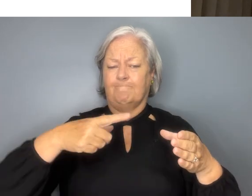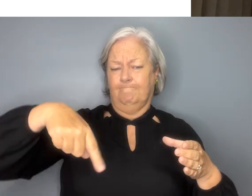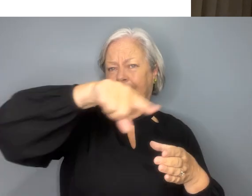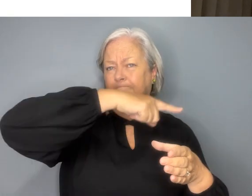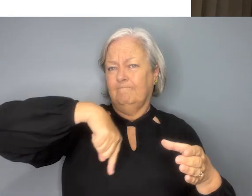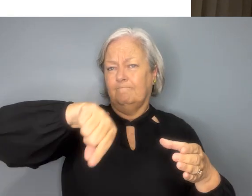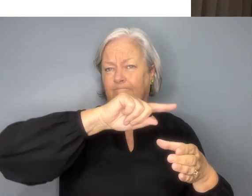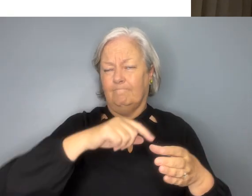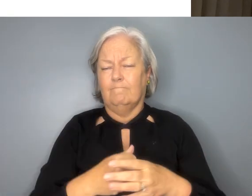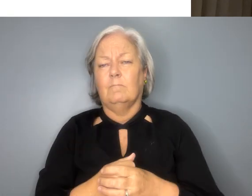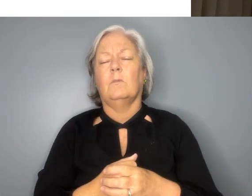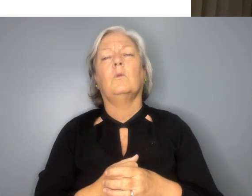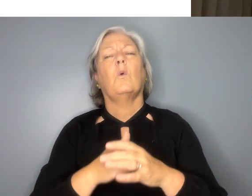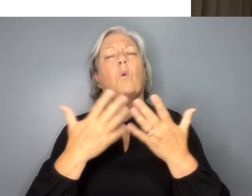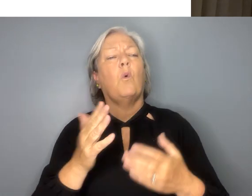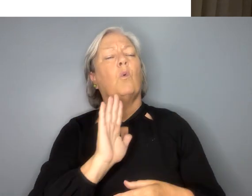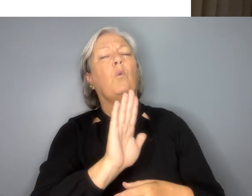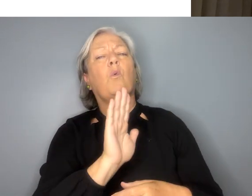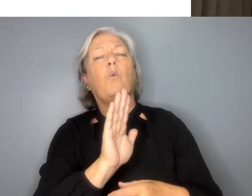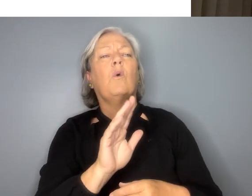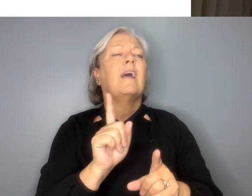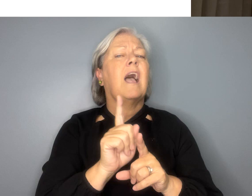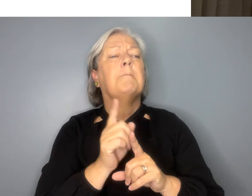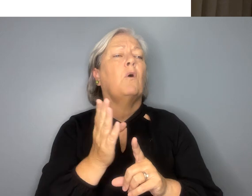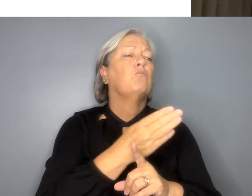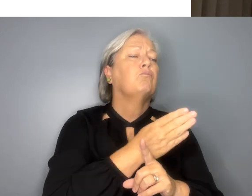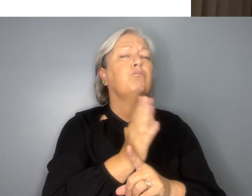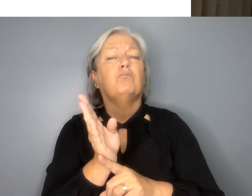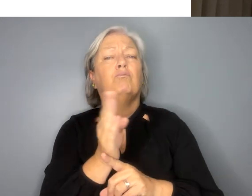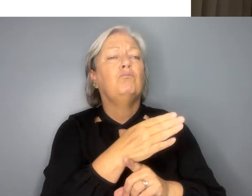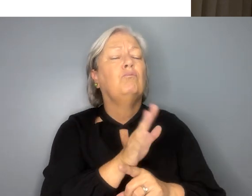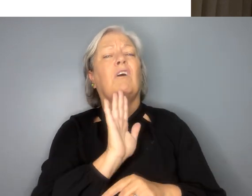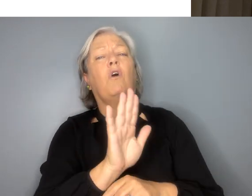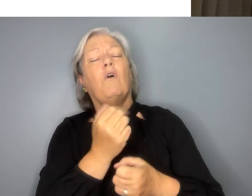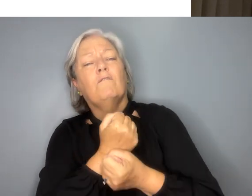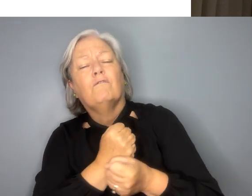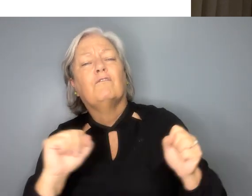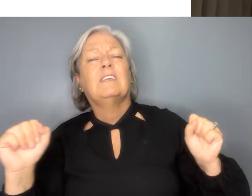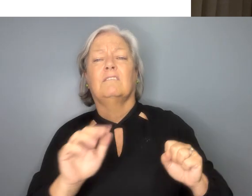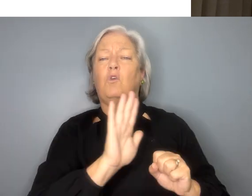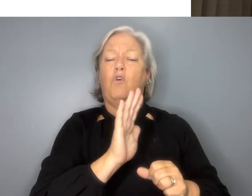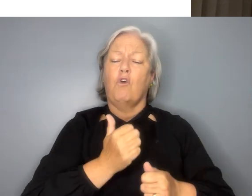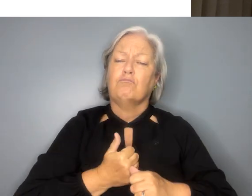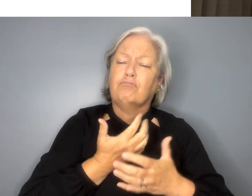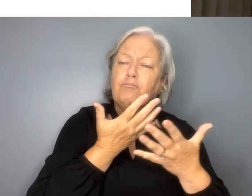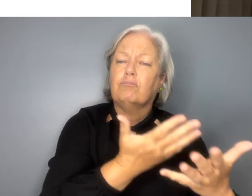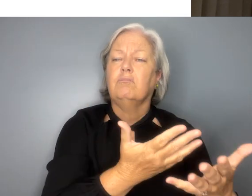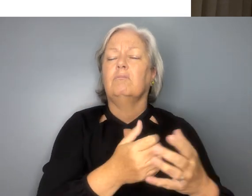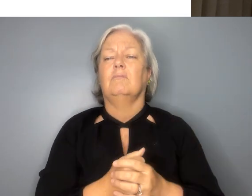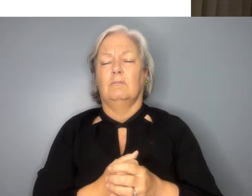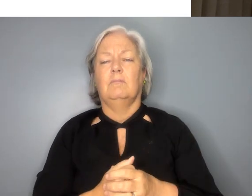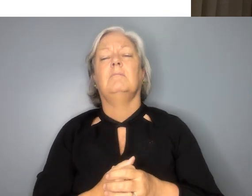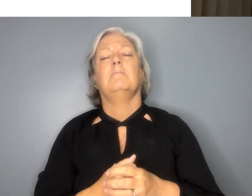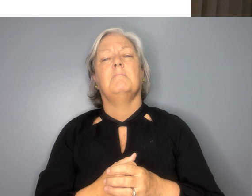identities and population groups, or to sexual orientation, gender identity and expression, and sex